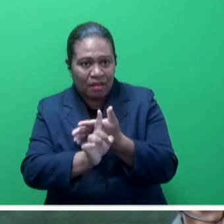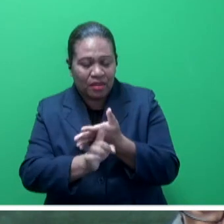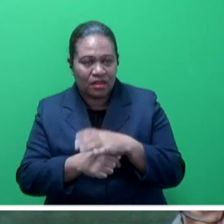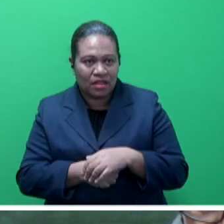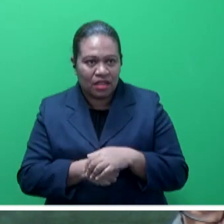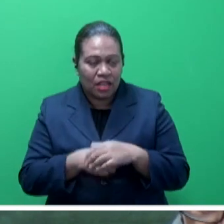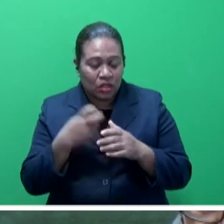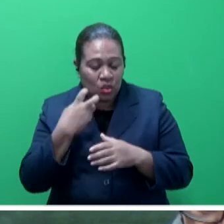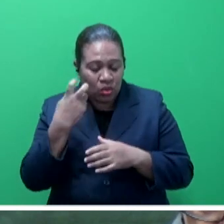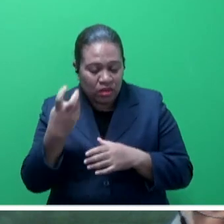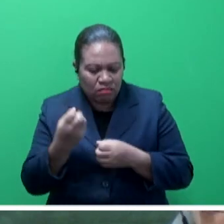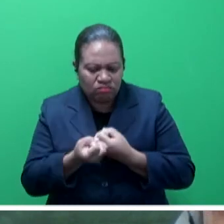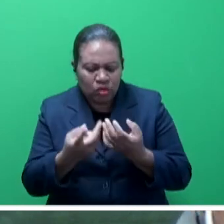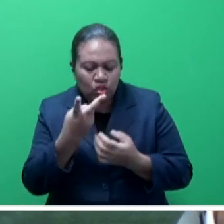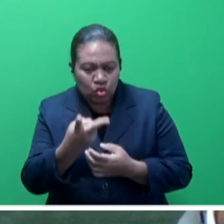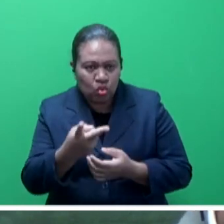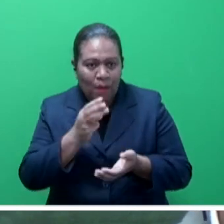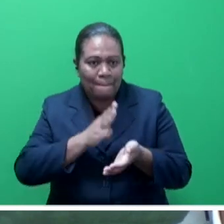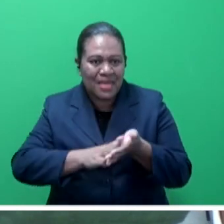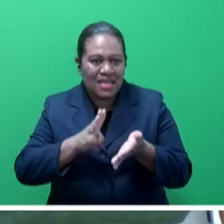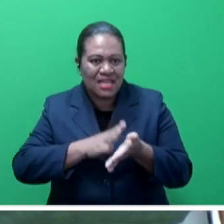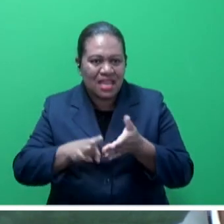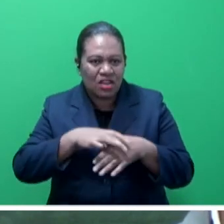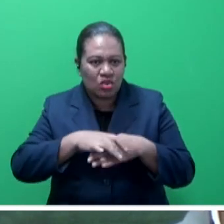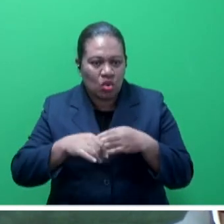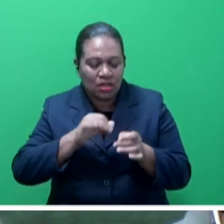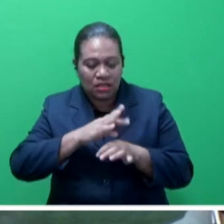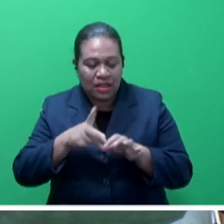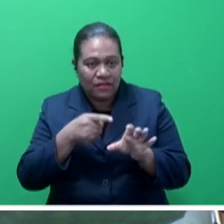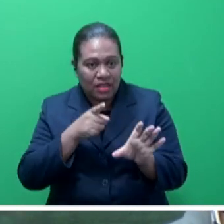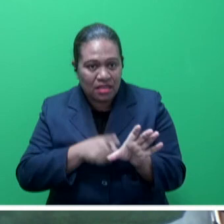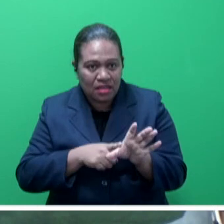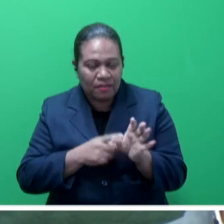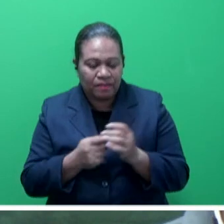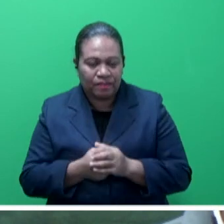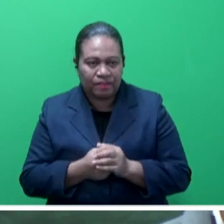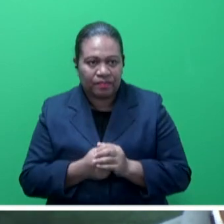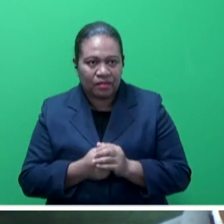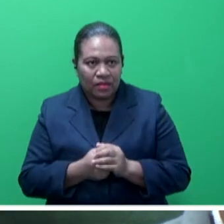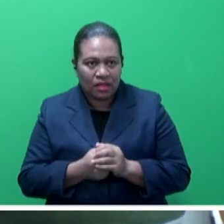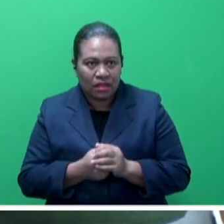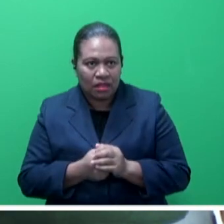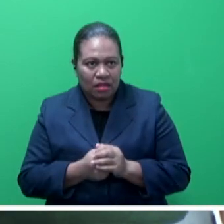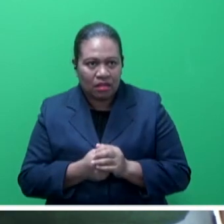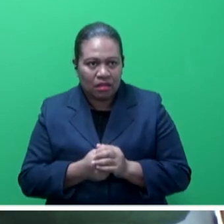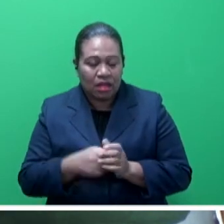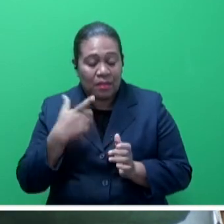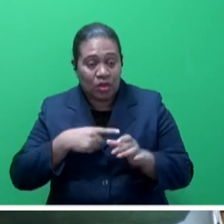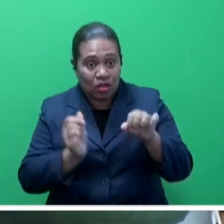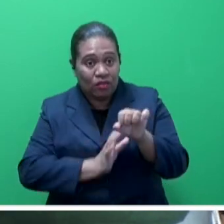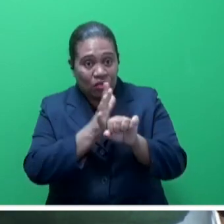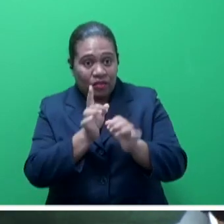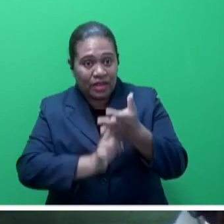tourism sector contributed about $2 billion a year in foreign exchange earnings for us. But of course, due to the